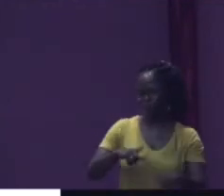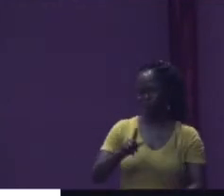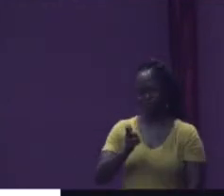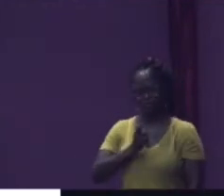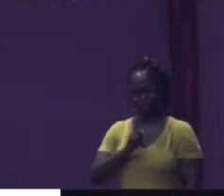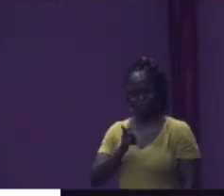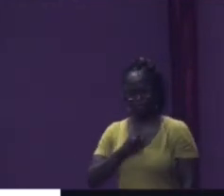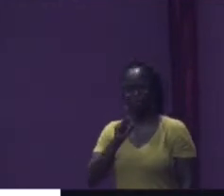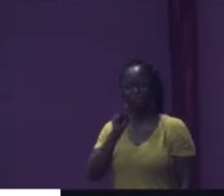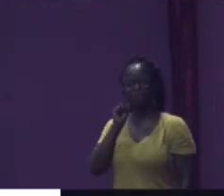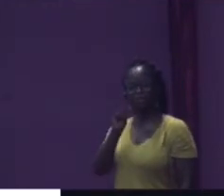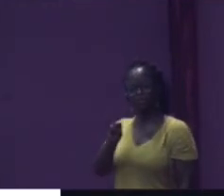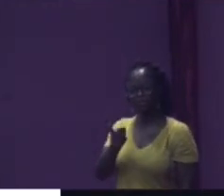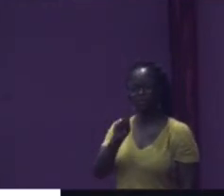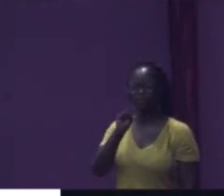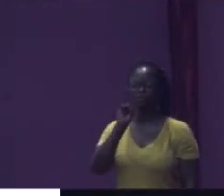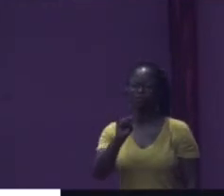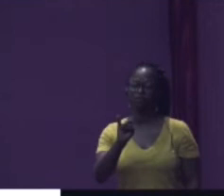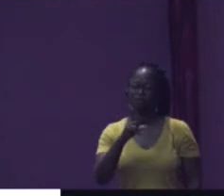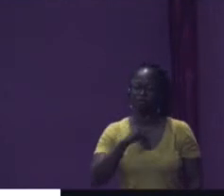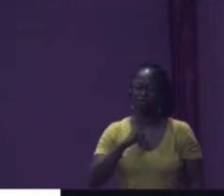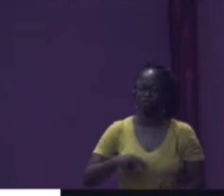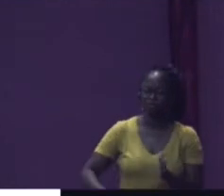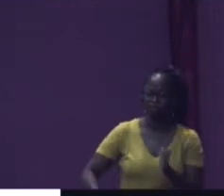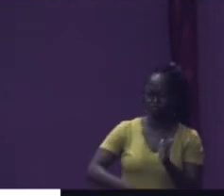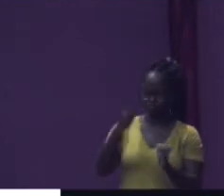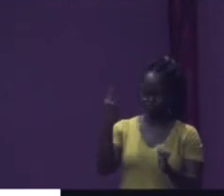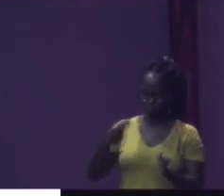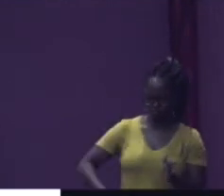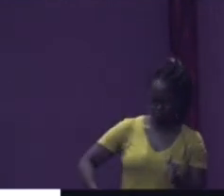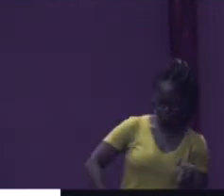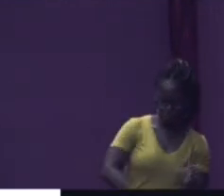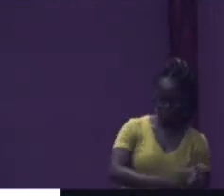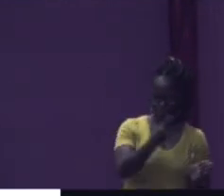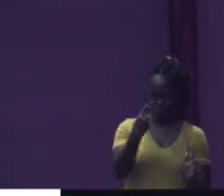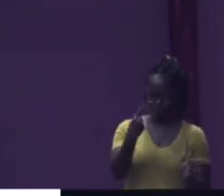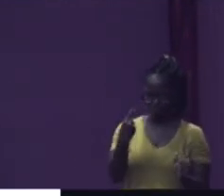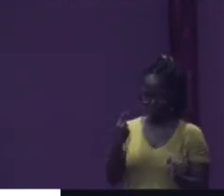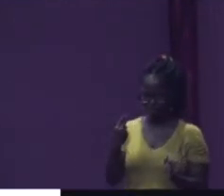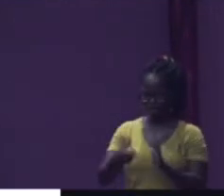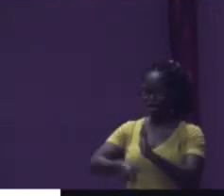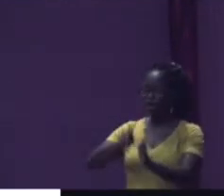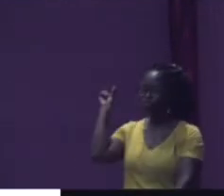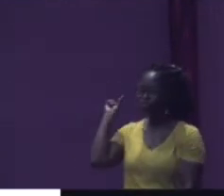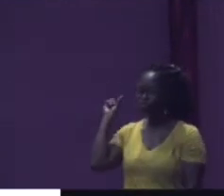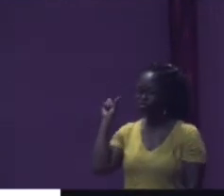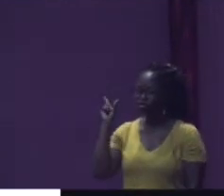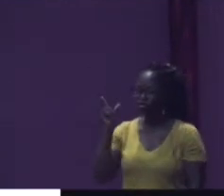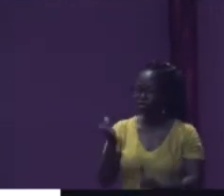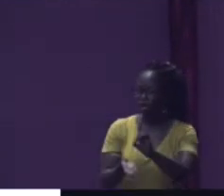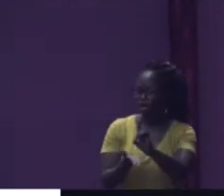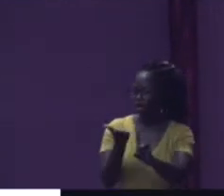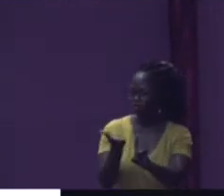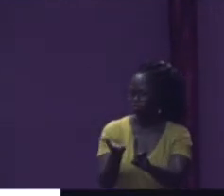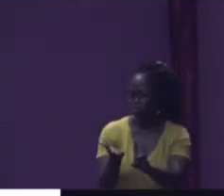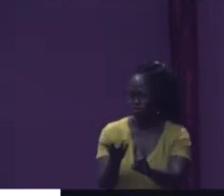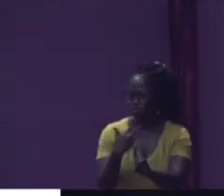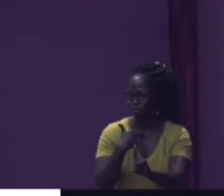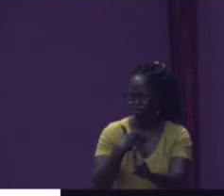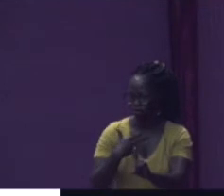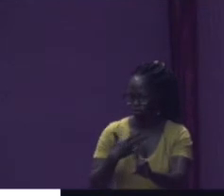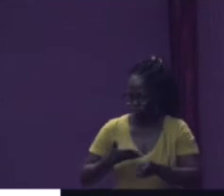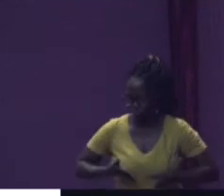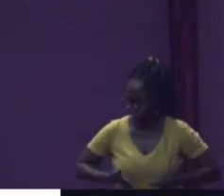the baby. She should refer her. If there had been any complications before in terms of birth, she